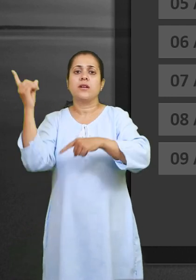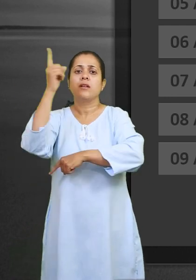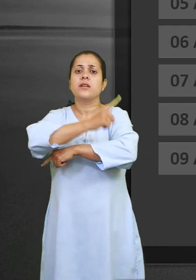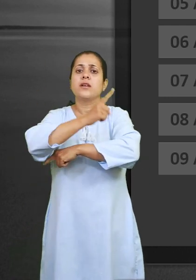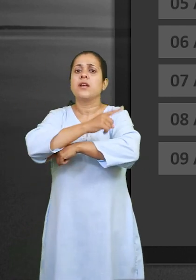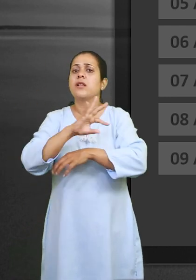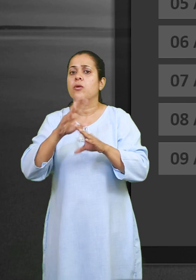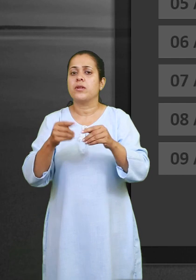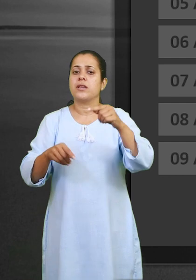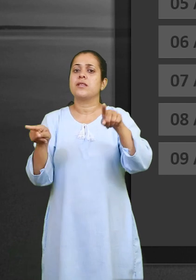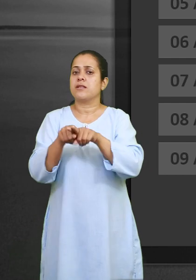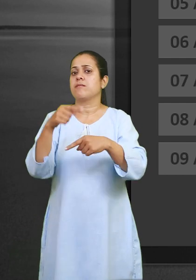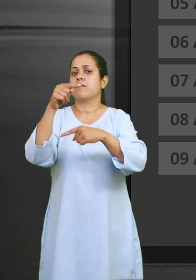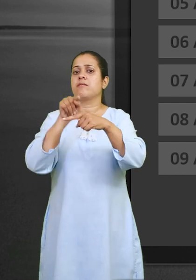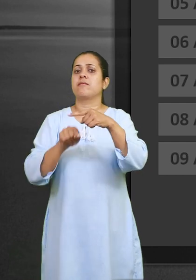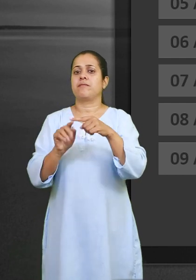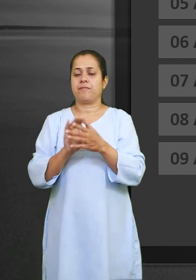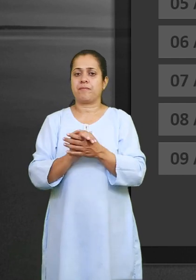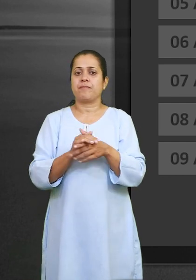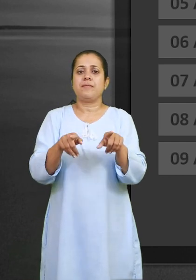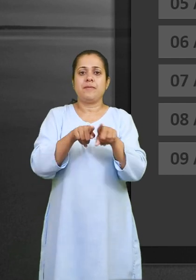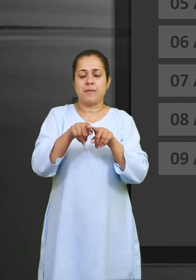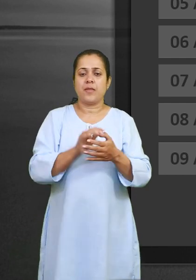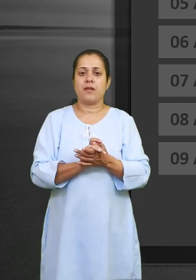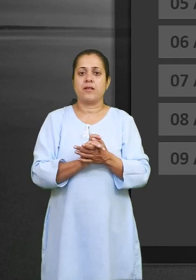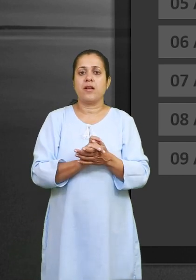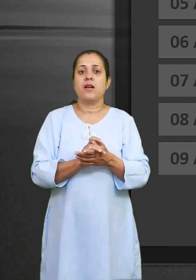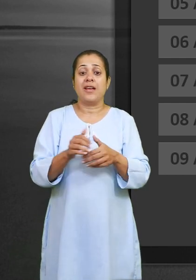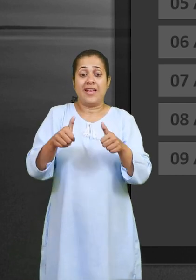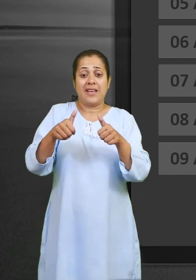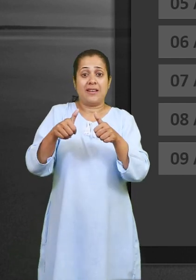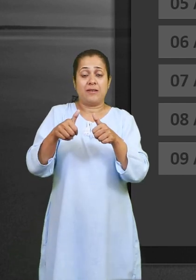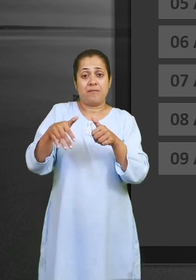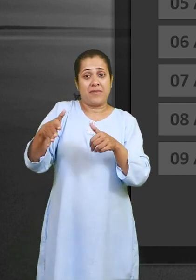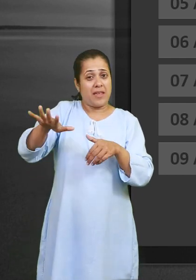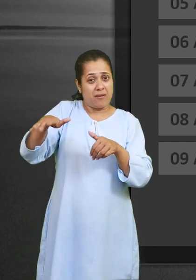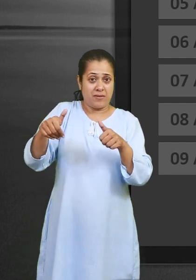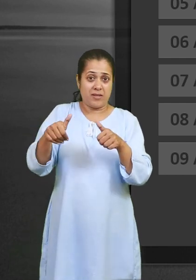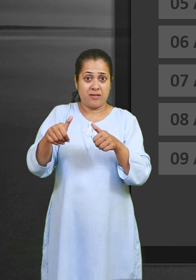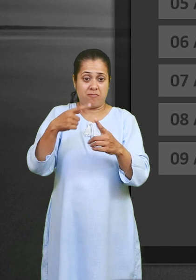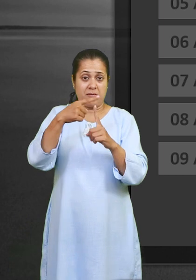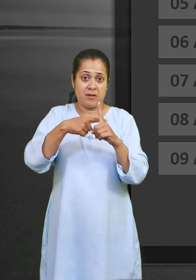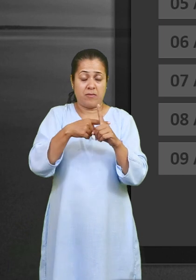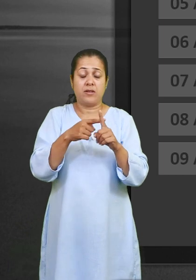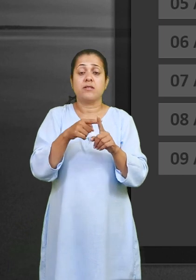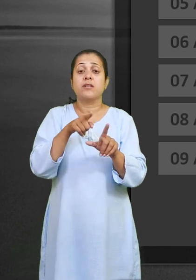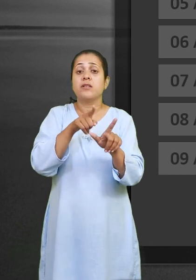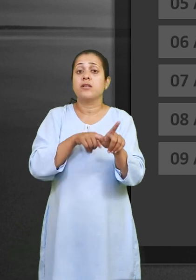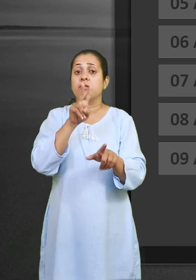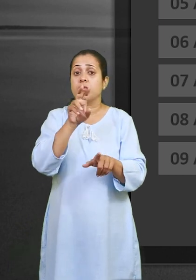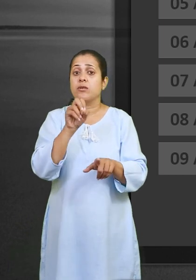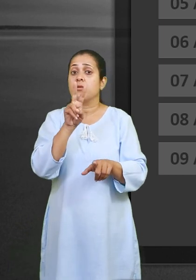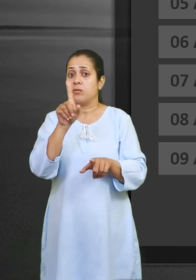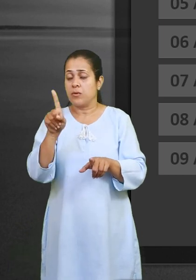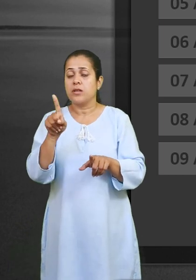days. If I want to calculate the average temperature for 2021,